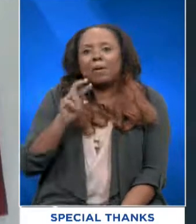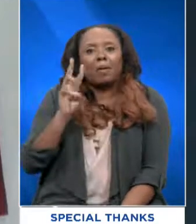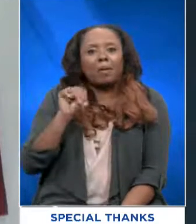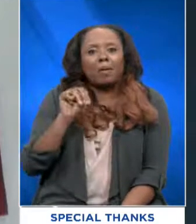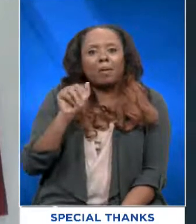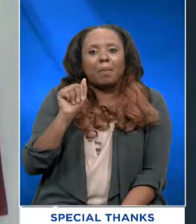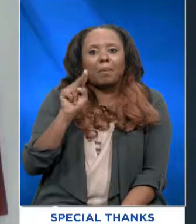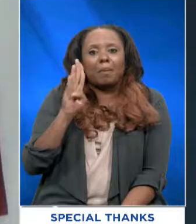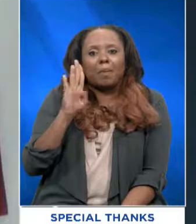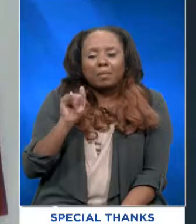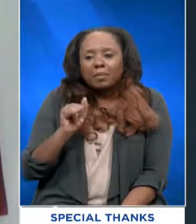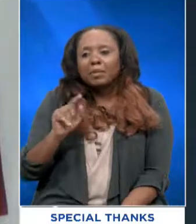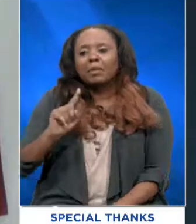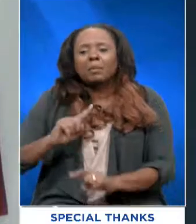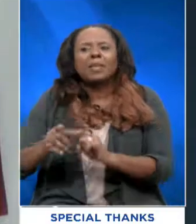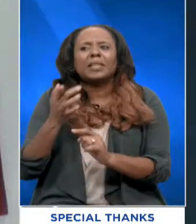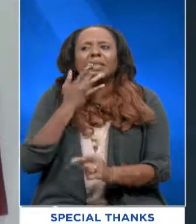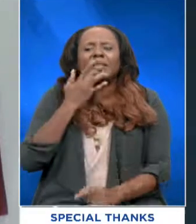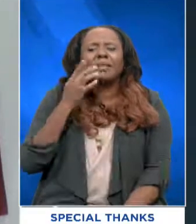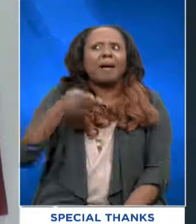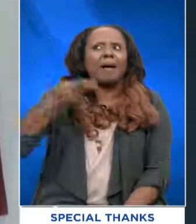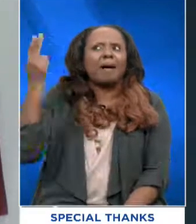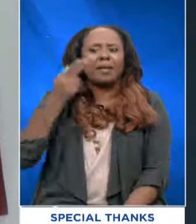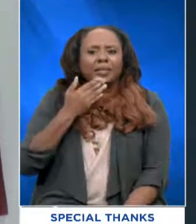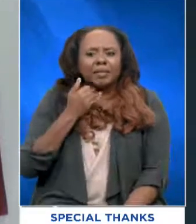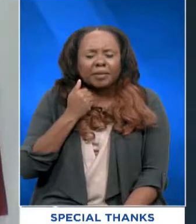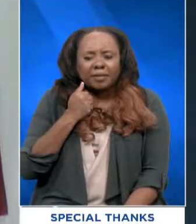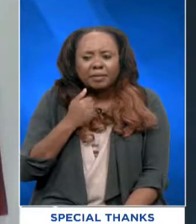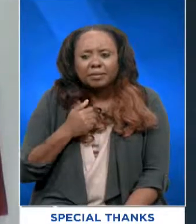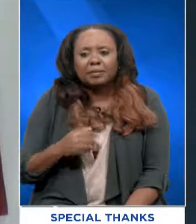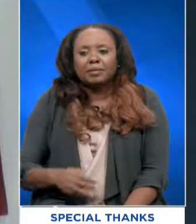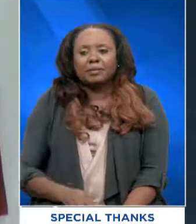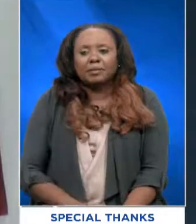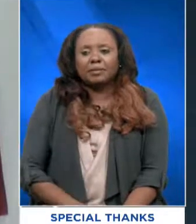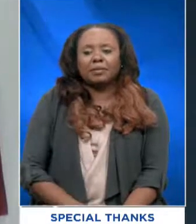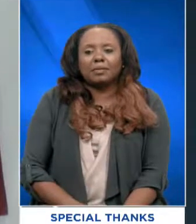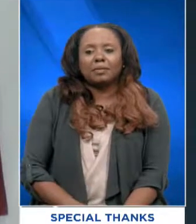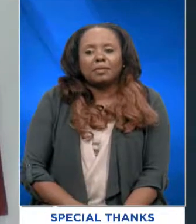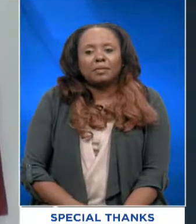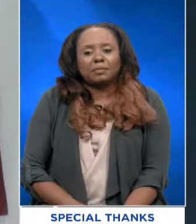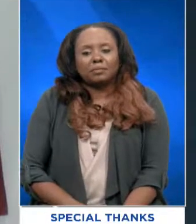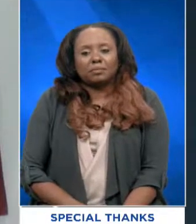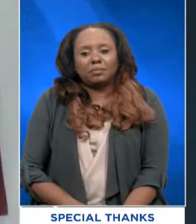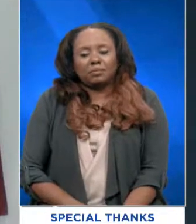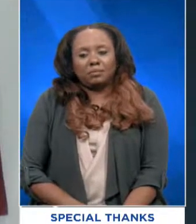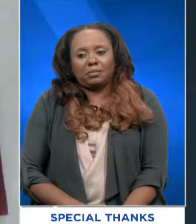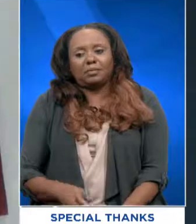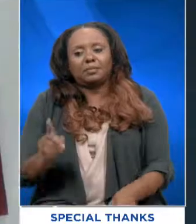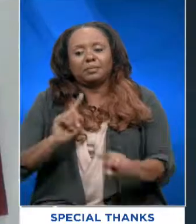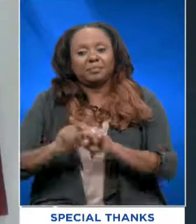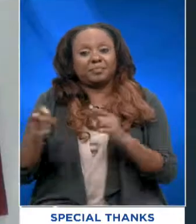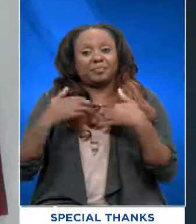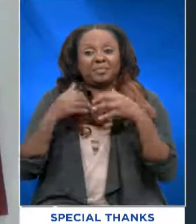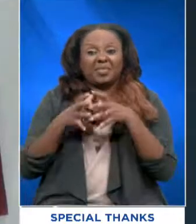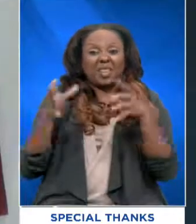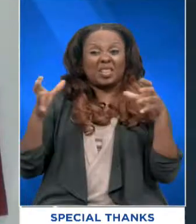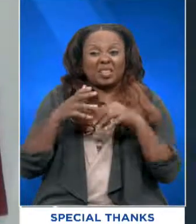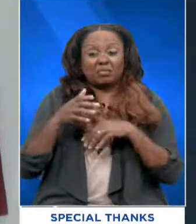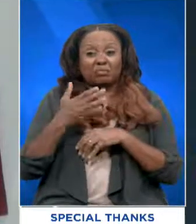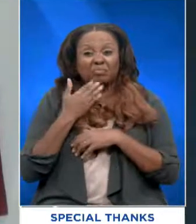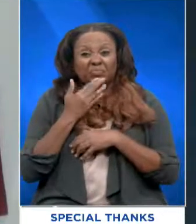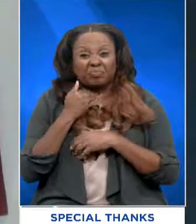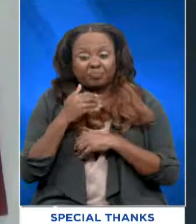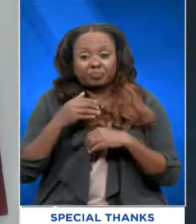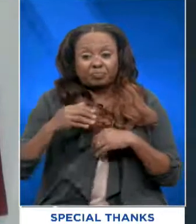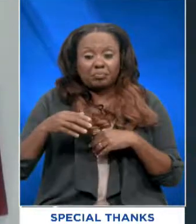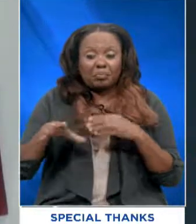taste of it, it is high sugar. And Bajans like sugar, so to get your product sold, you will have a lot of added sugar in it. But in